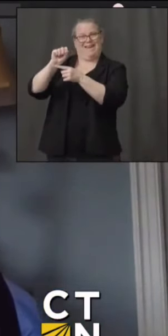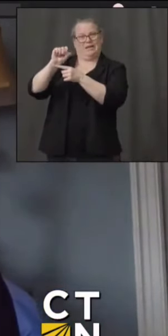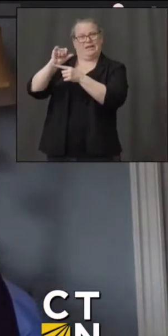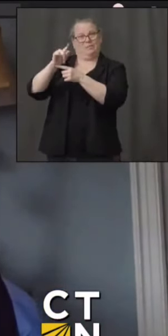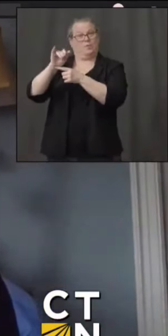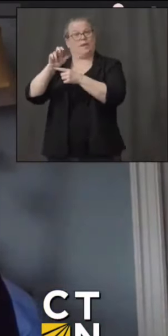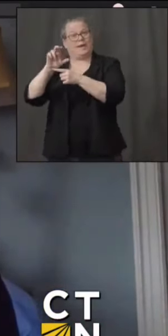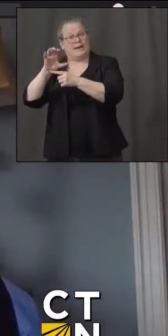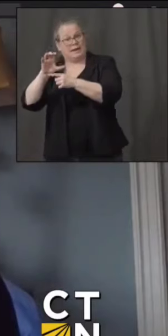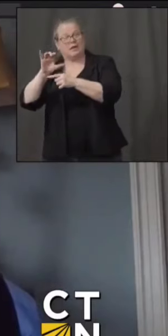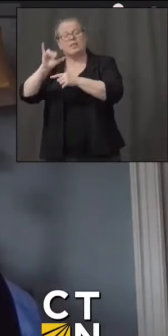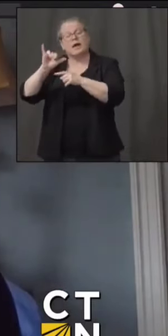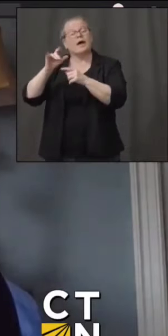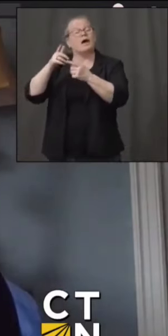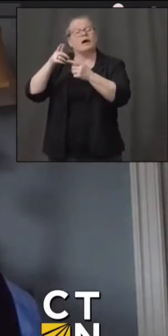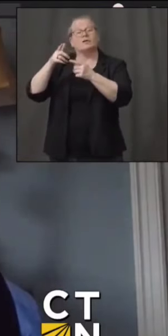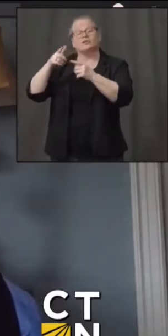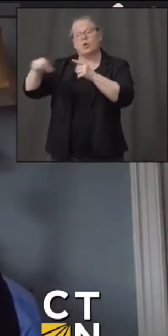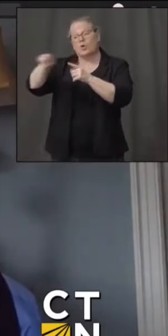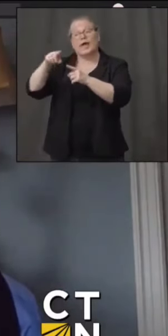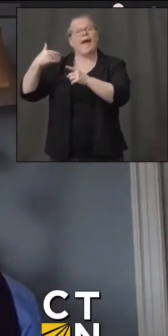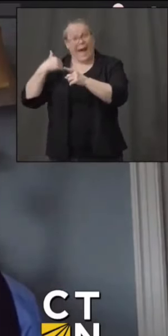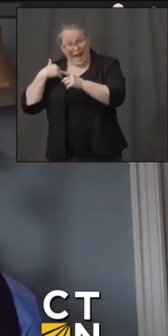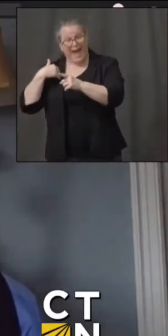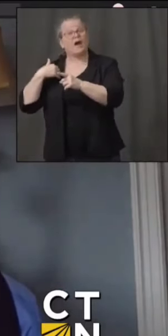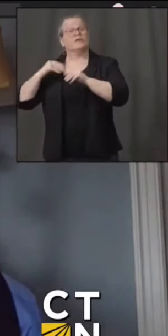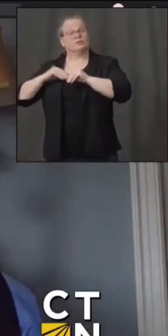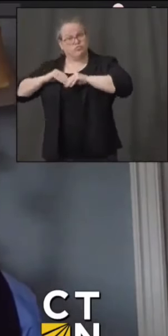contact tracing as well.